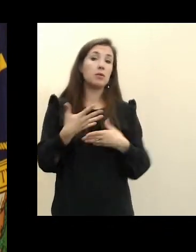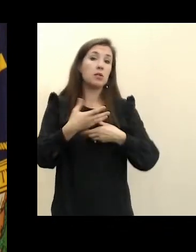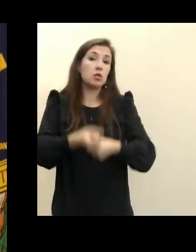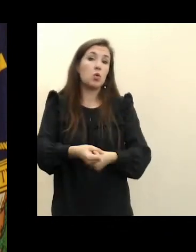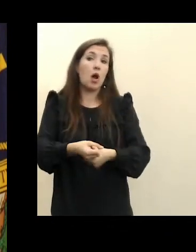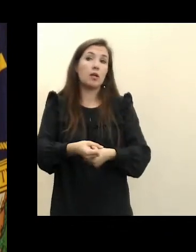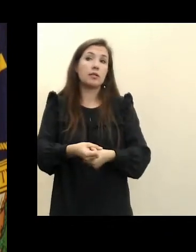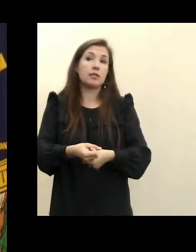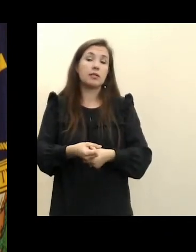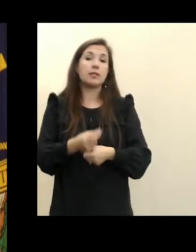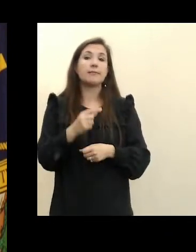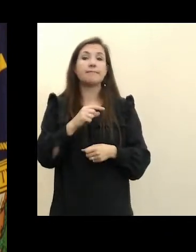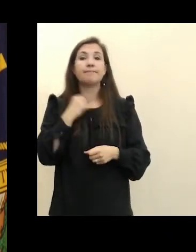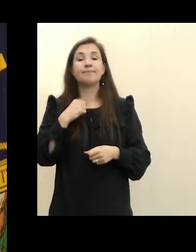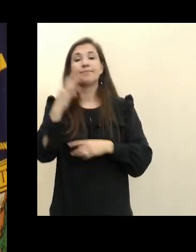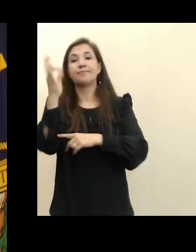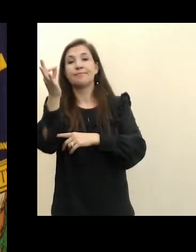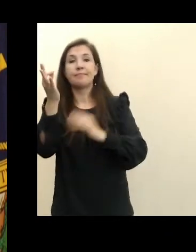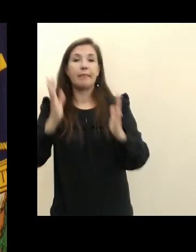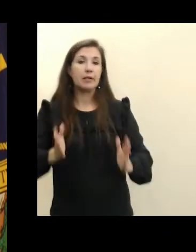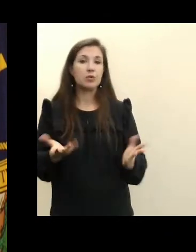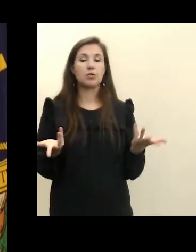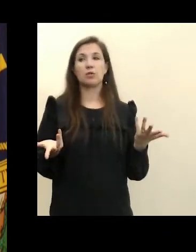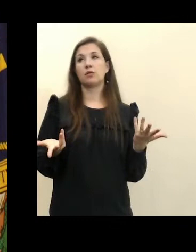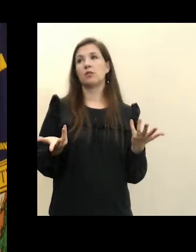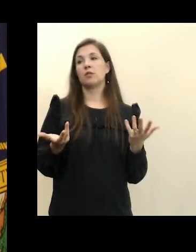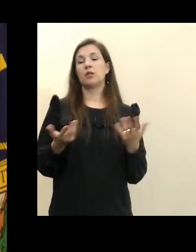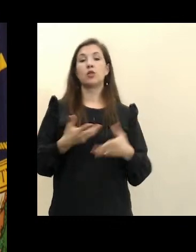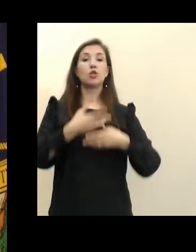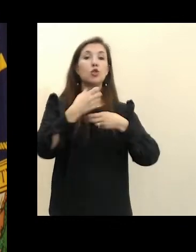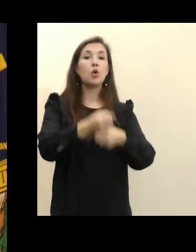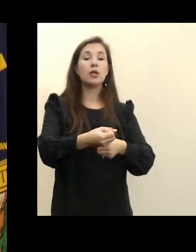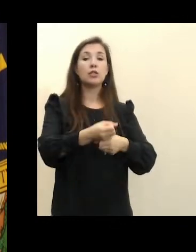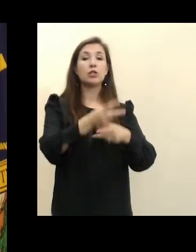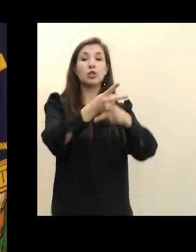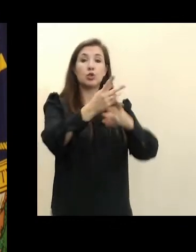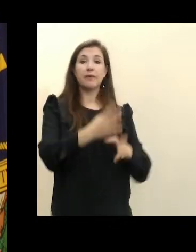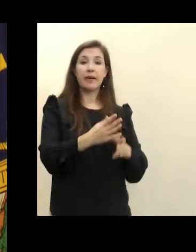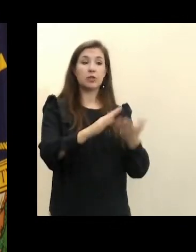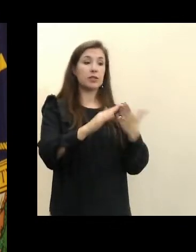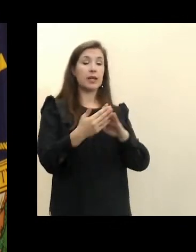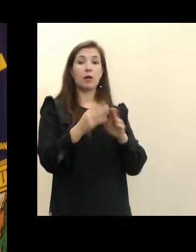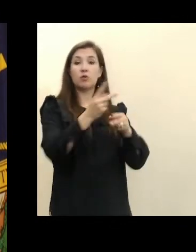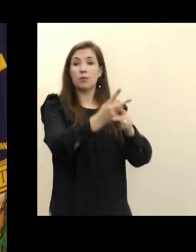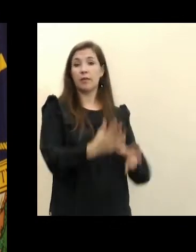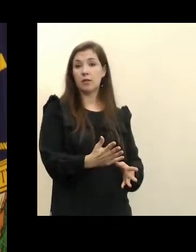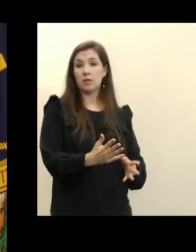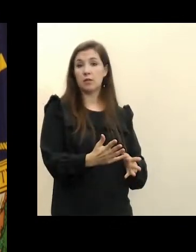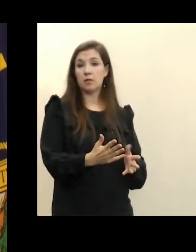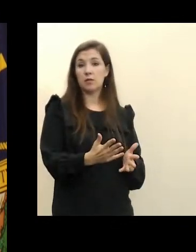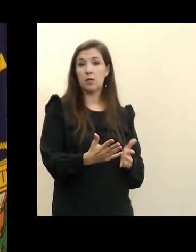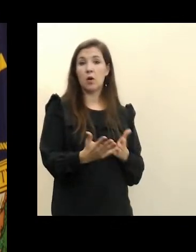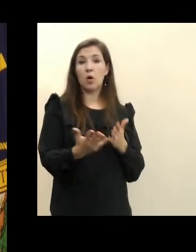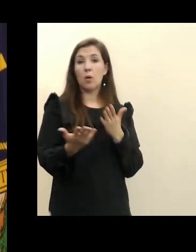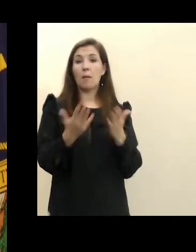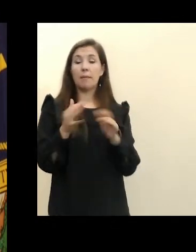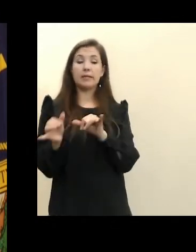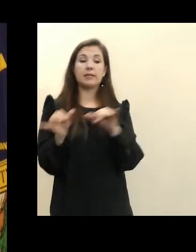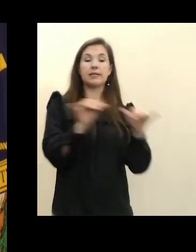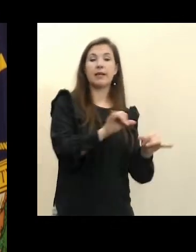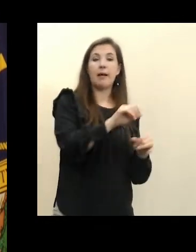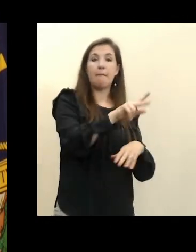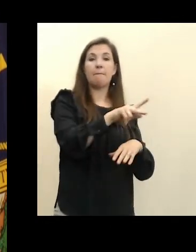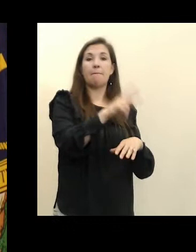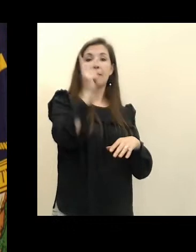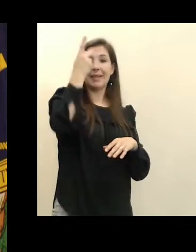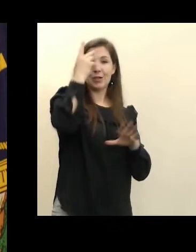trust their pastor. Perhaps they trust the supervisor of their town, who might be the same political